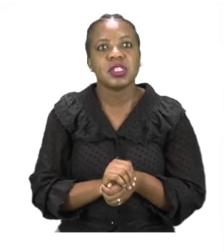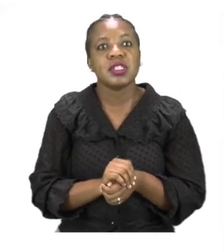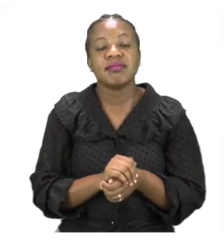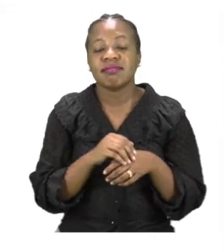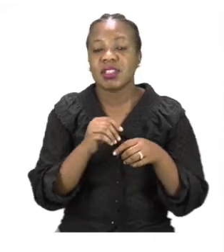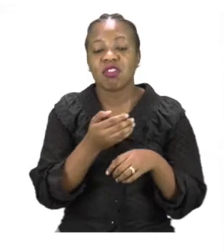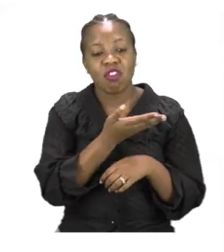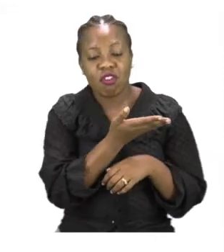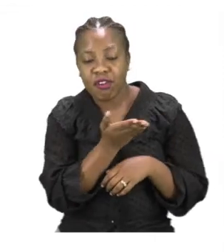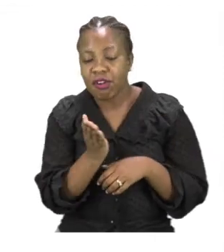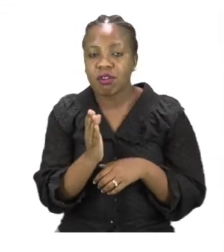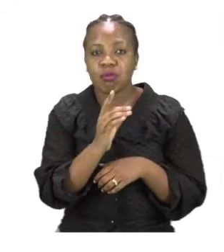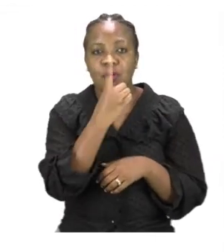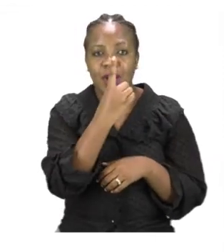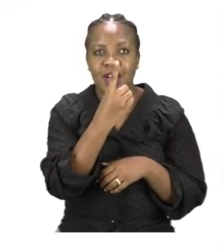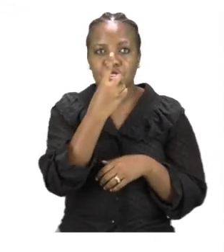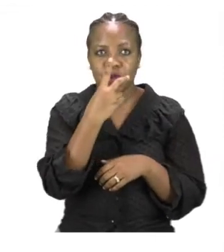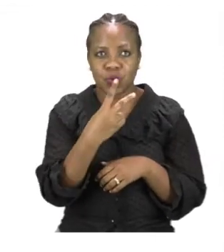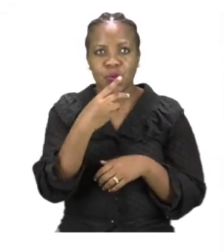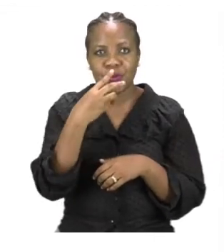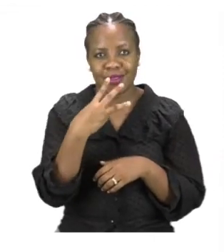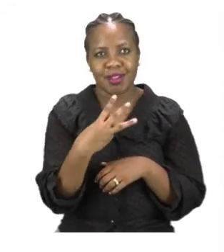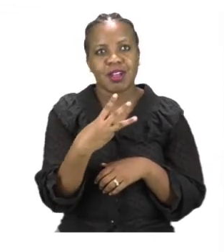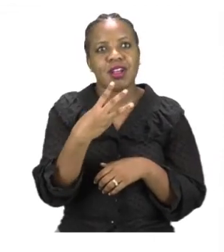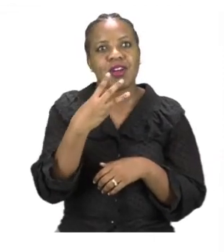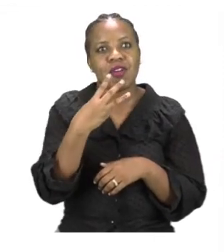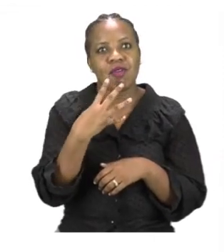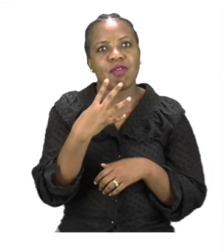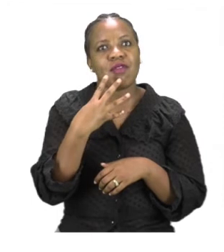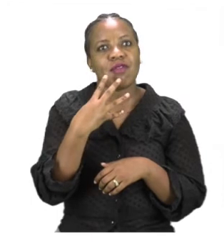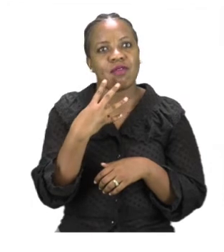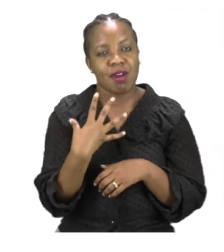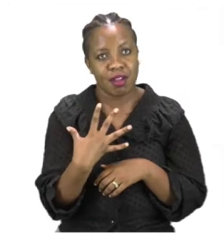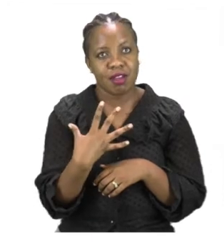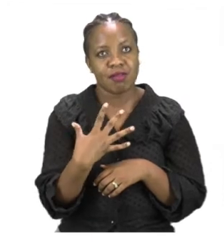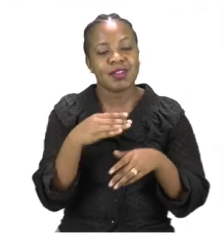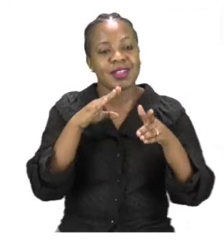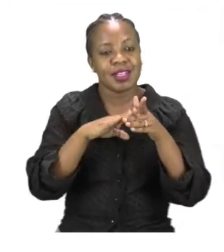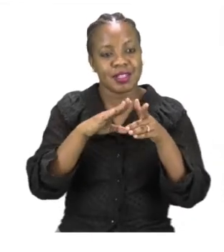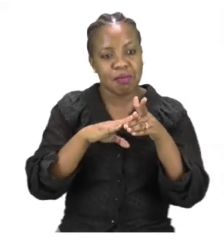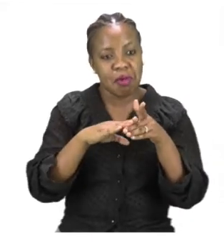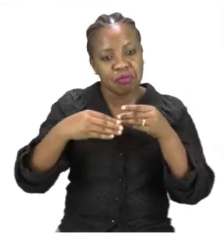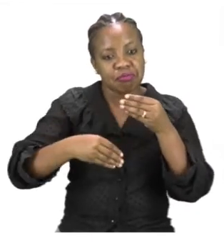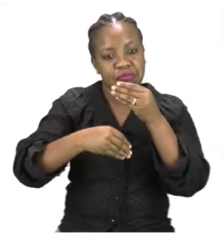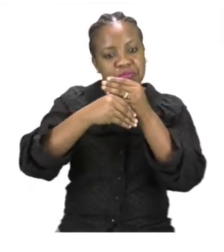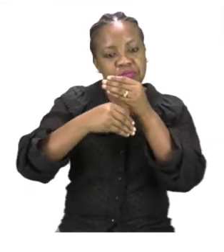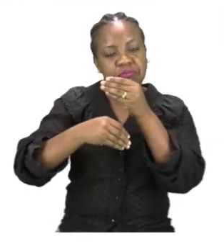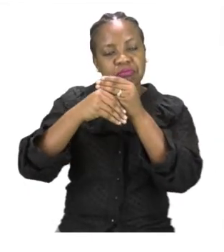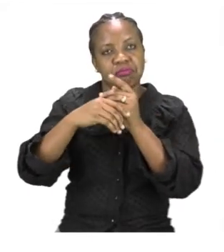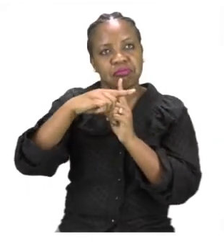adding on page 24. I am going to teach you the different ways that you can add. So let's take a look at number